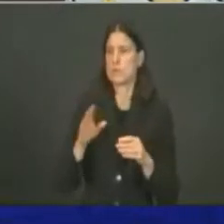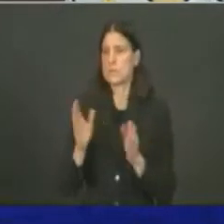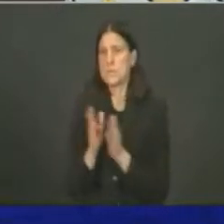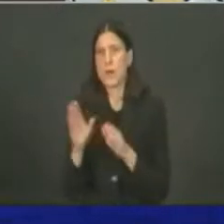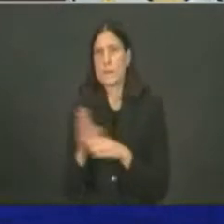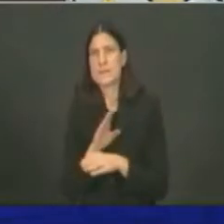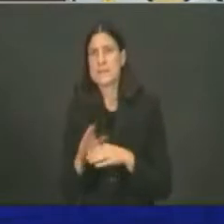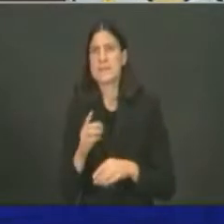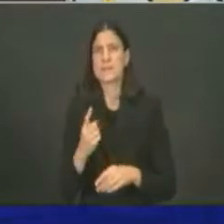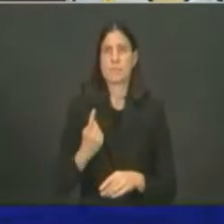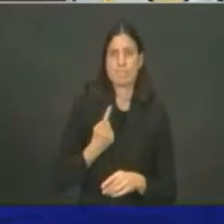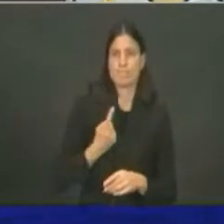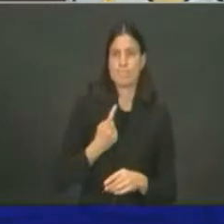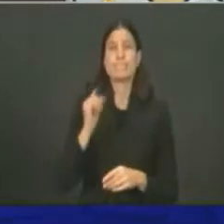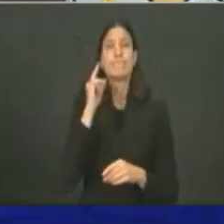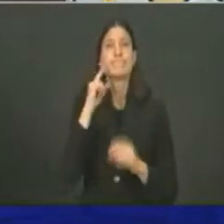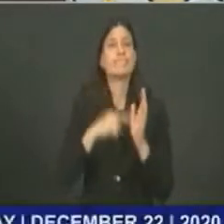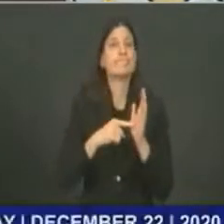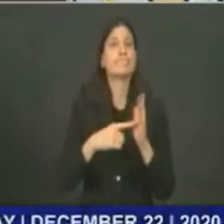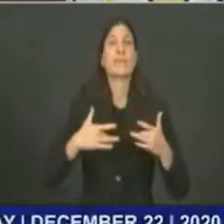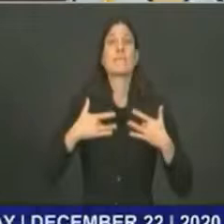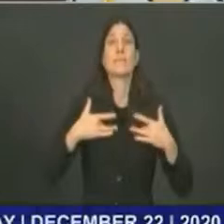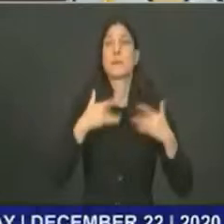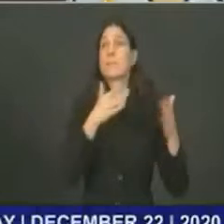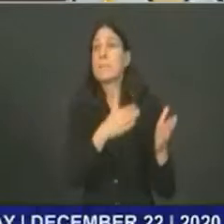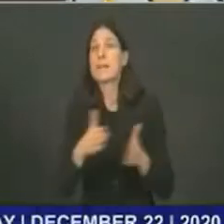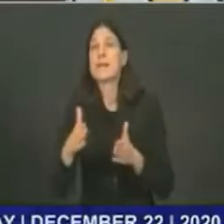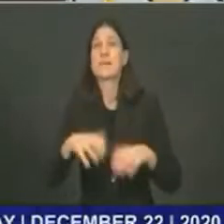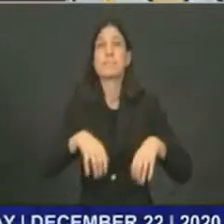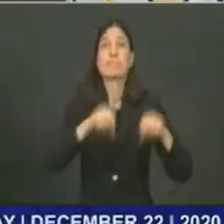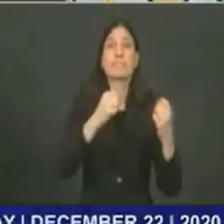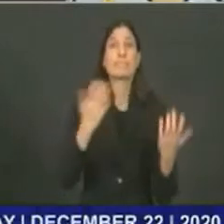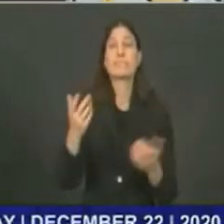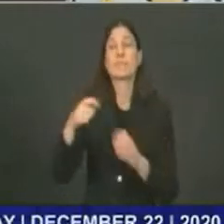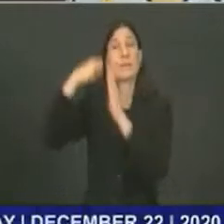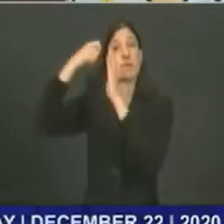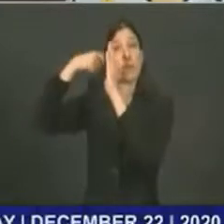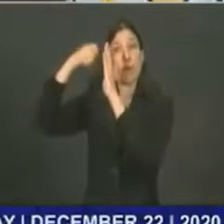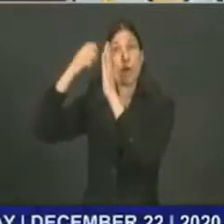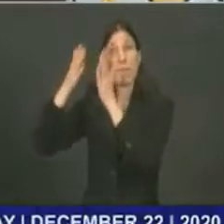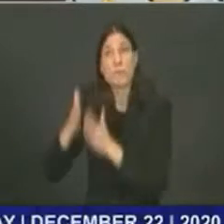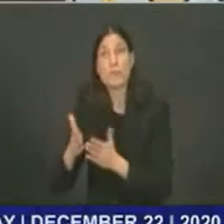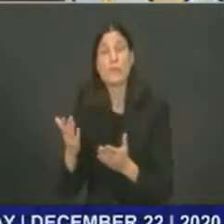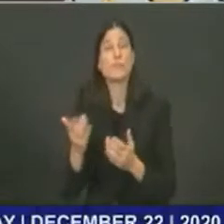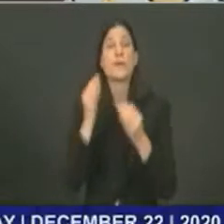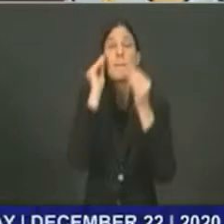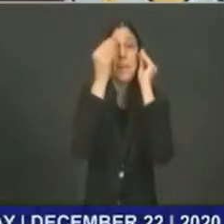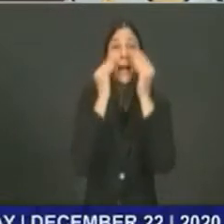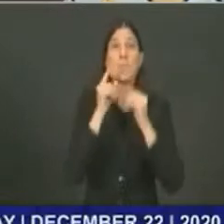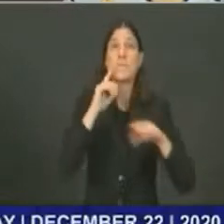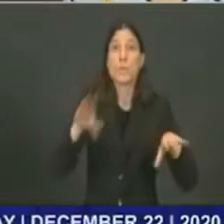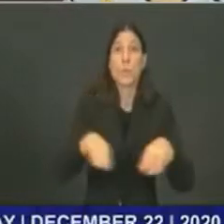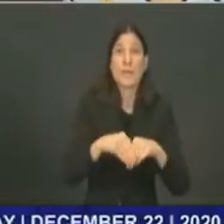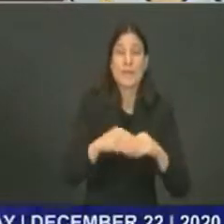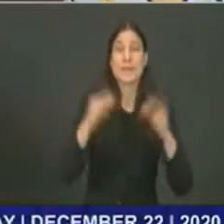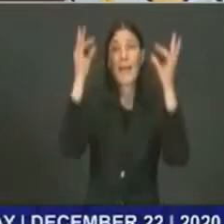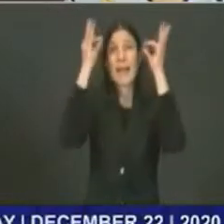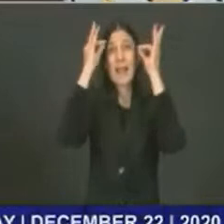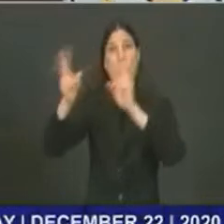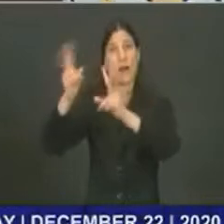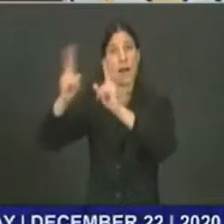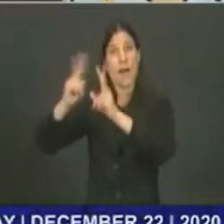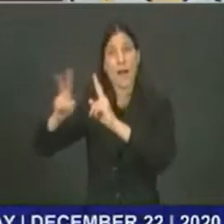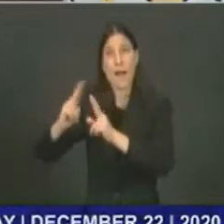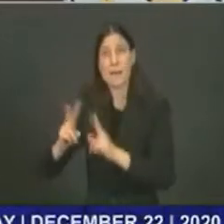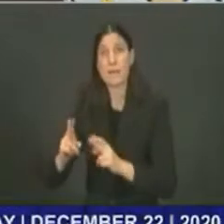wedding planners, including photographers and videographers, including makeup artists and beyond, were included in that program. So